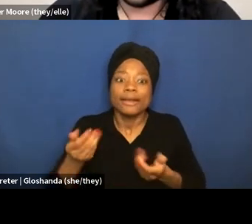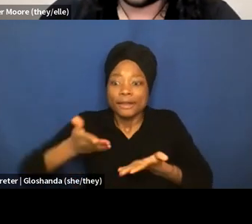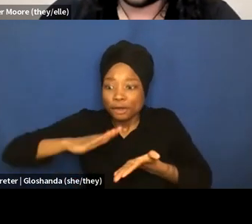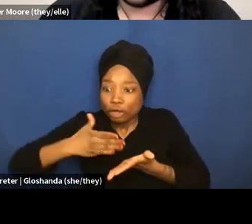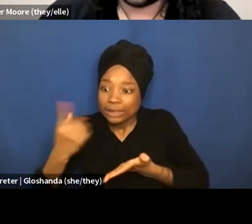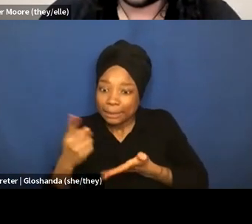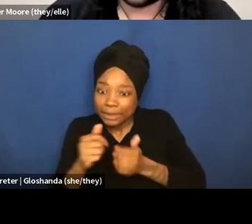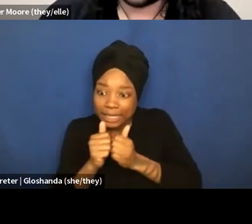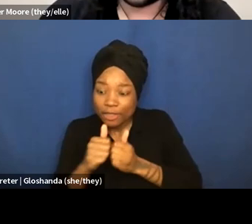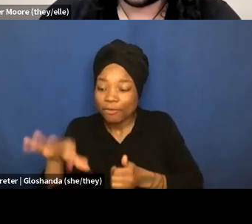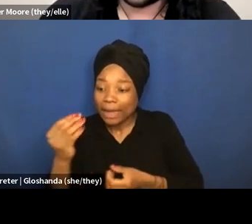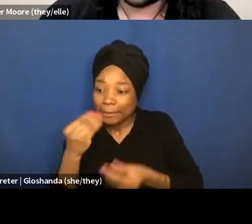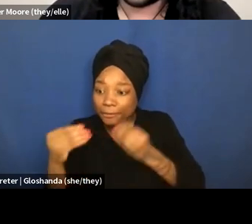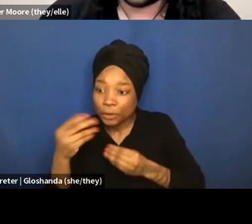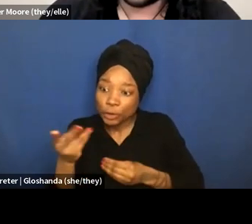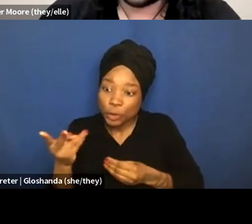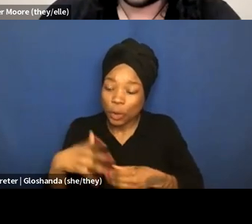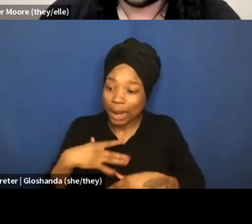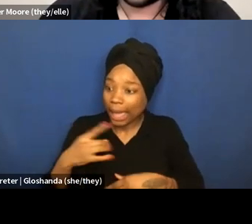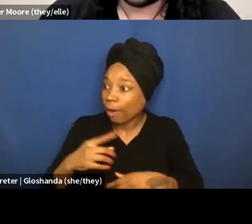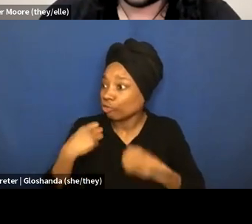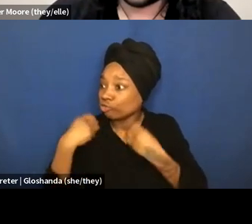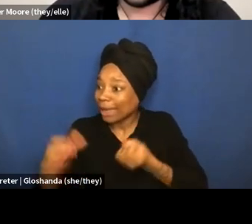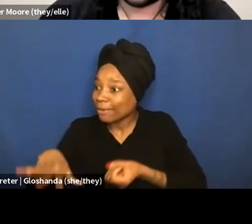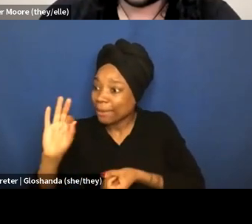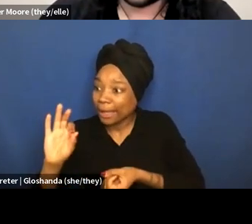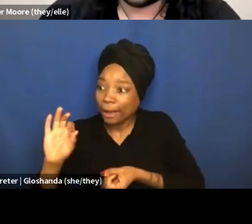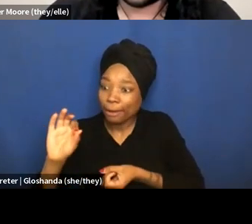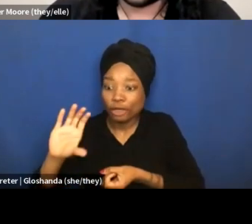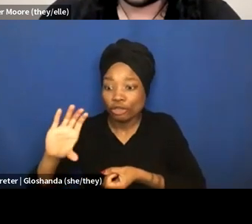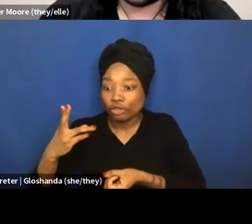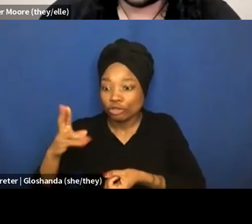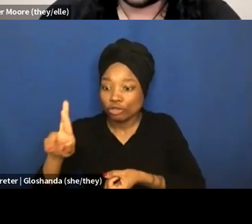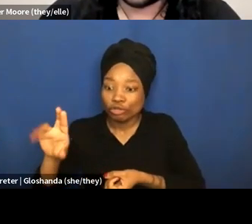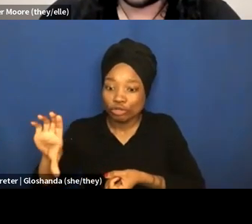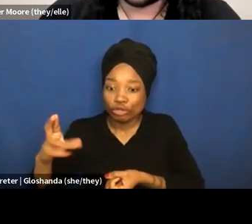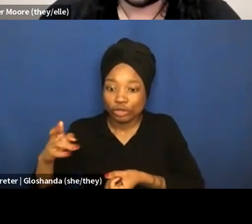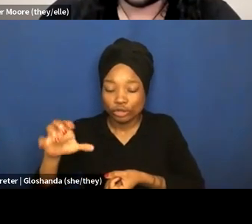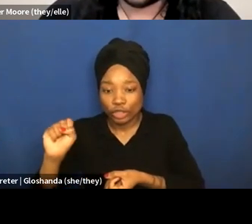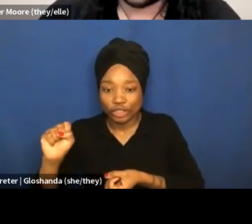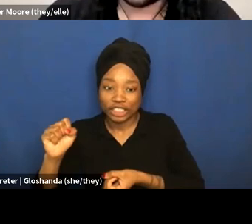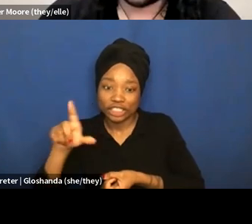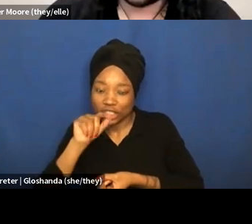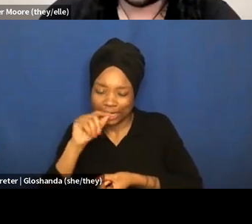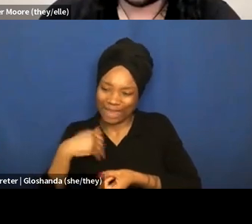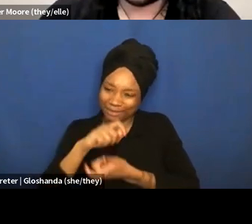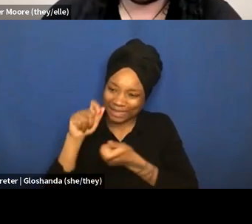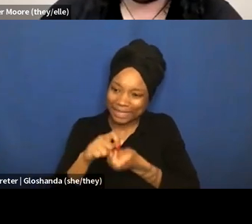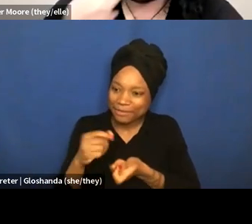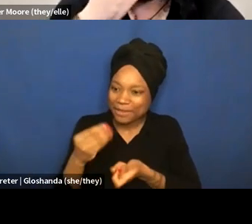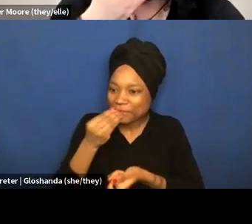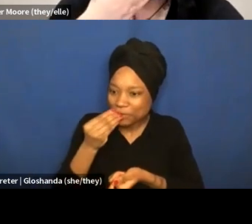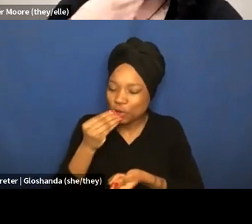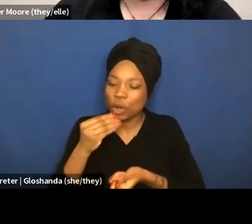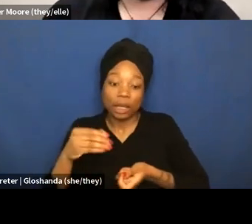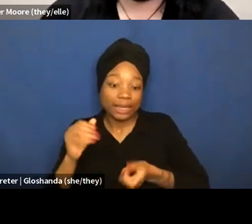together. Or sometimes it might be you go to get some church's chicken, right? Like, you know, but there's a tradition of food and particularly Southern communities or whatever around that and gardening, et